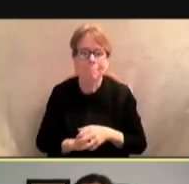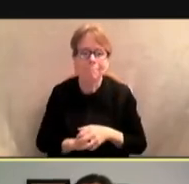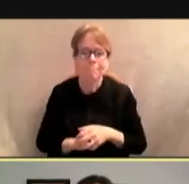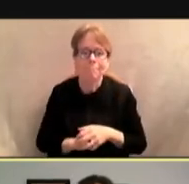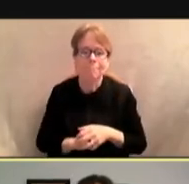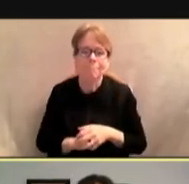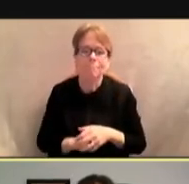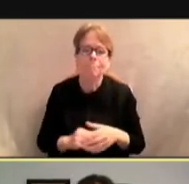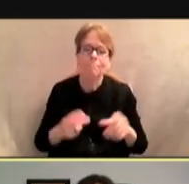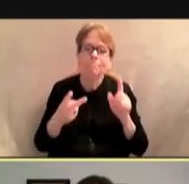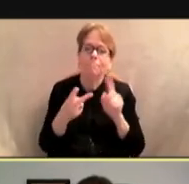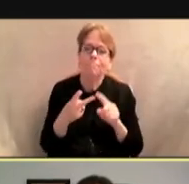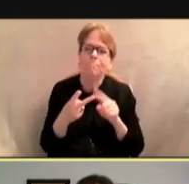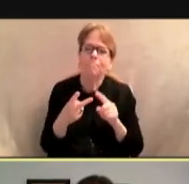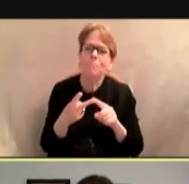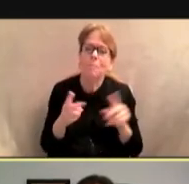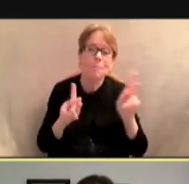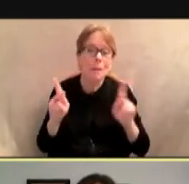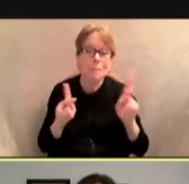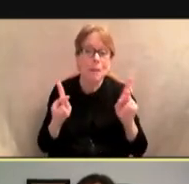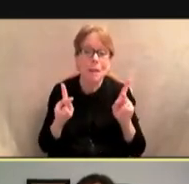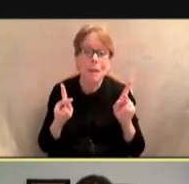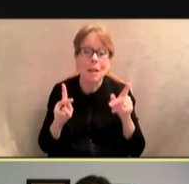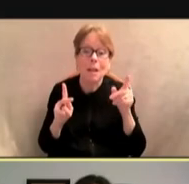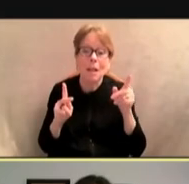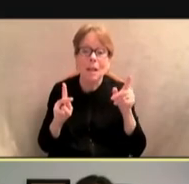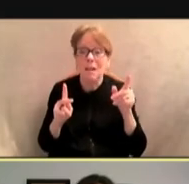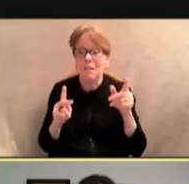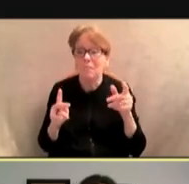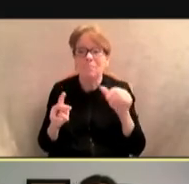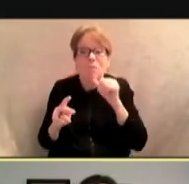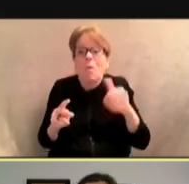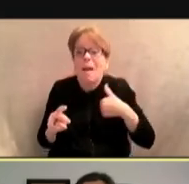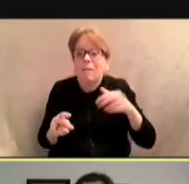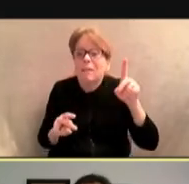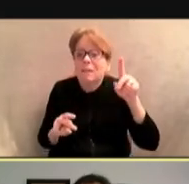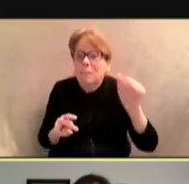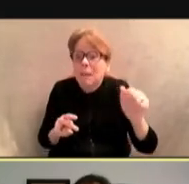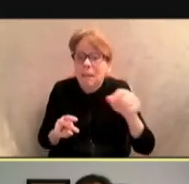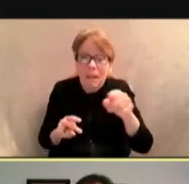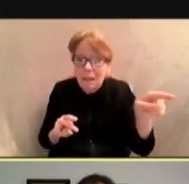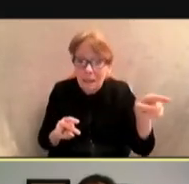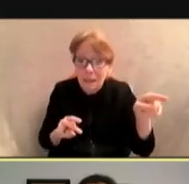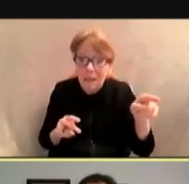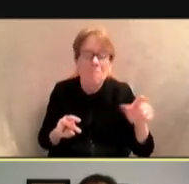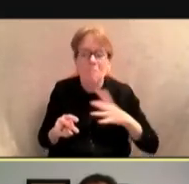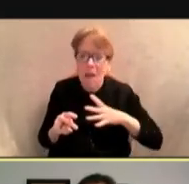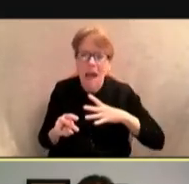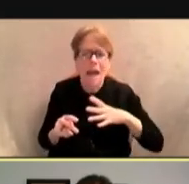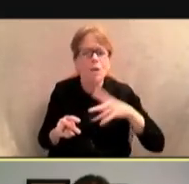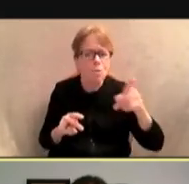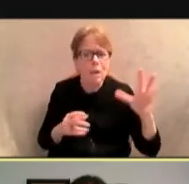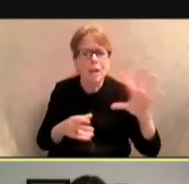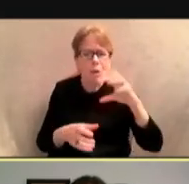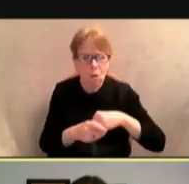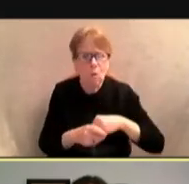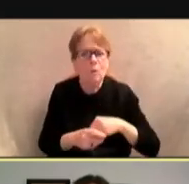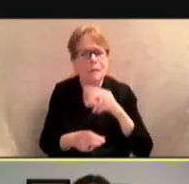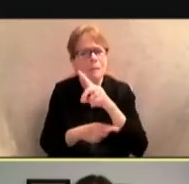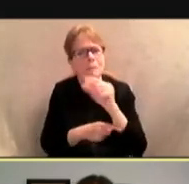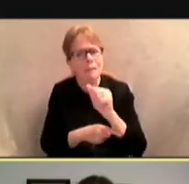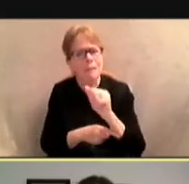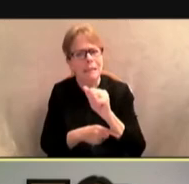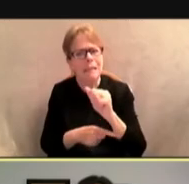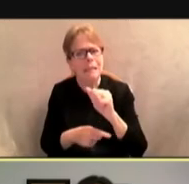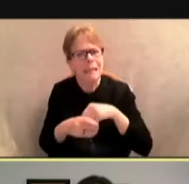We help to advocate for non-disability causes, and we empower non-disability experts to incorporate disability content into their advocacy.